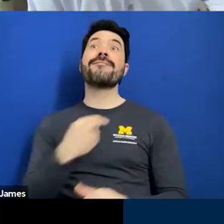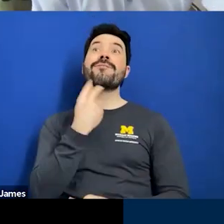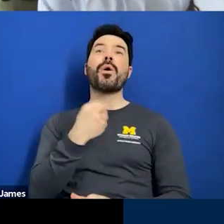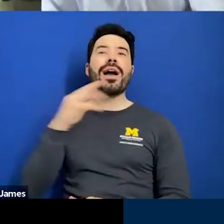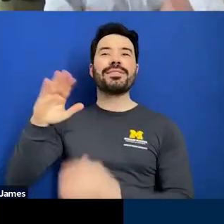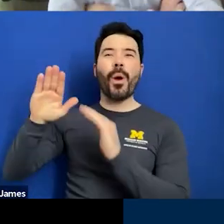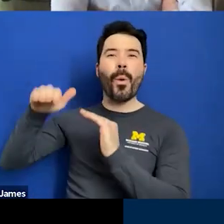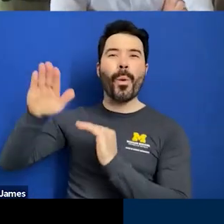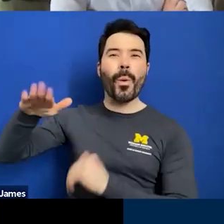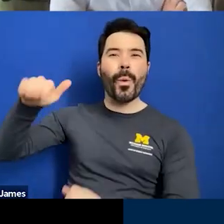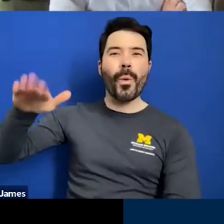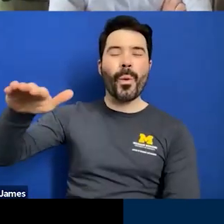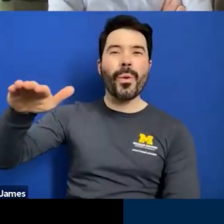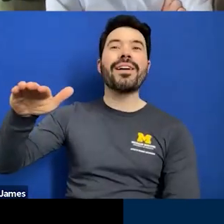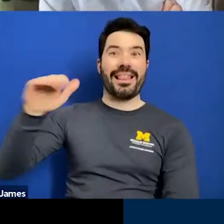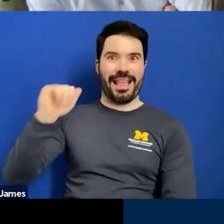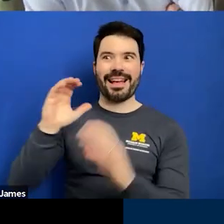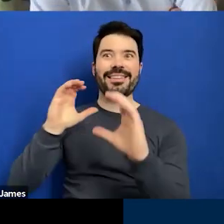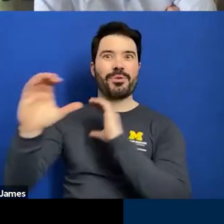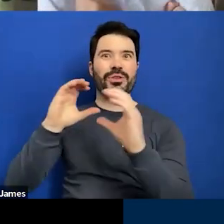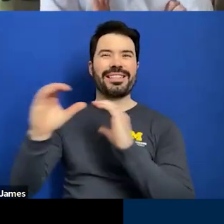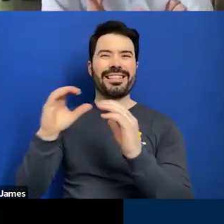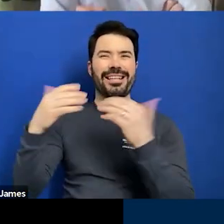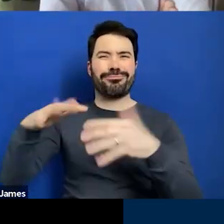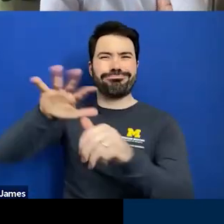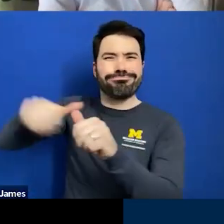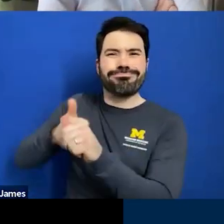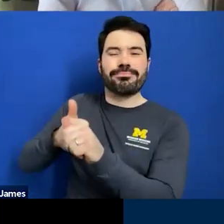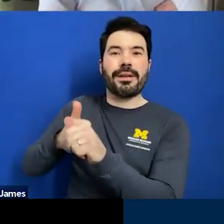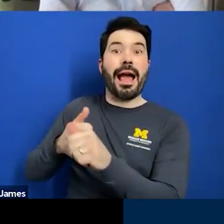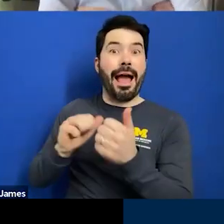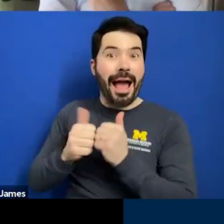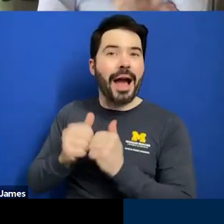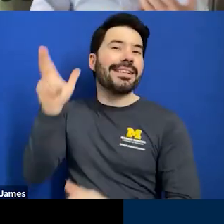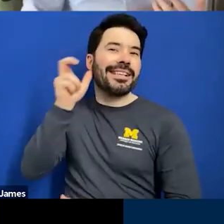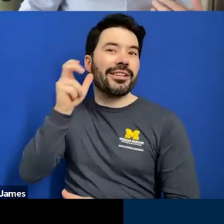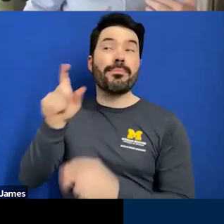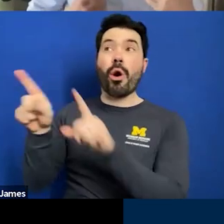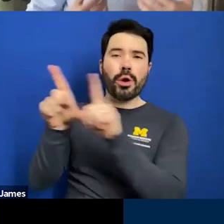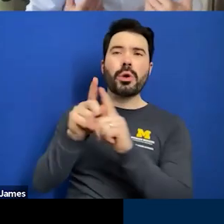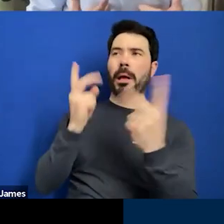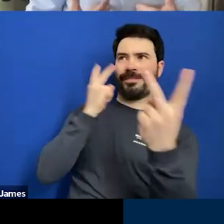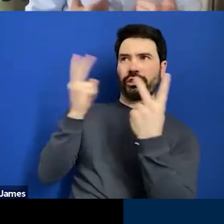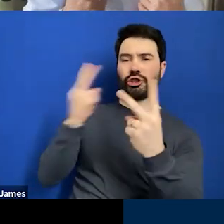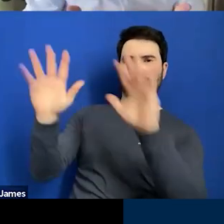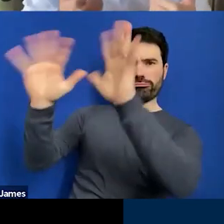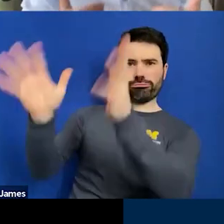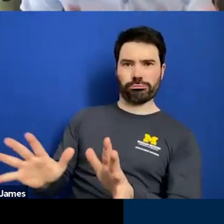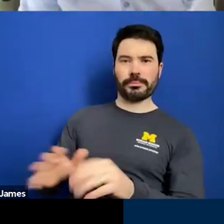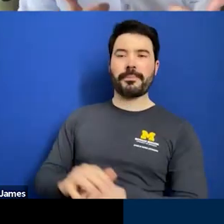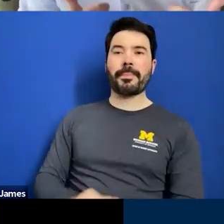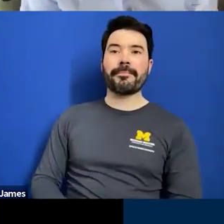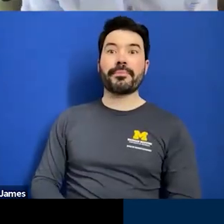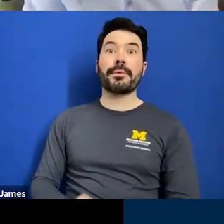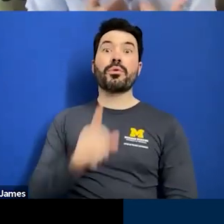that are communicated through hearing, and as well as vision. But hearing plays a role in how we tell people what we